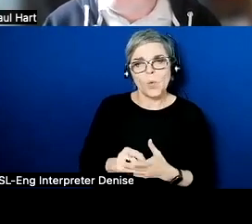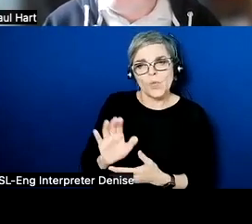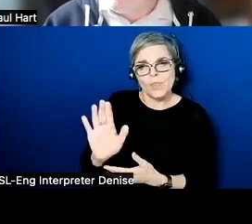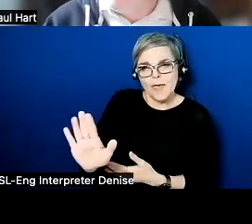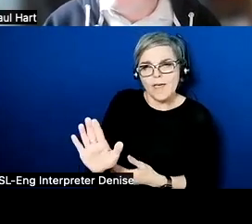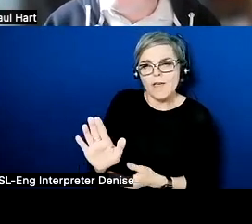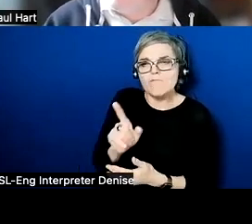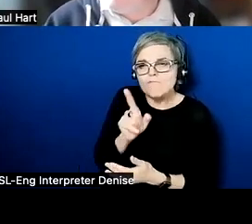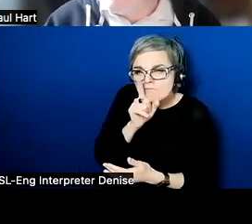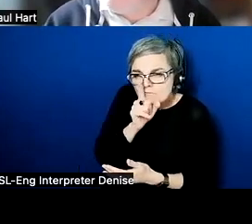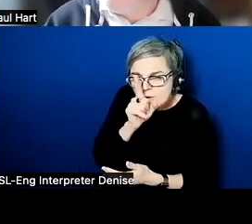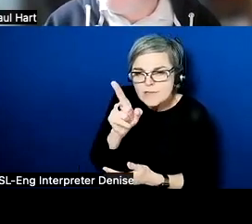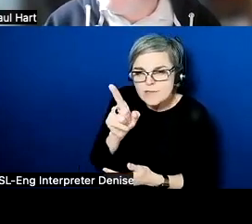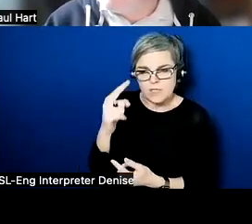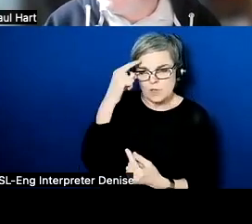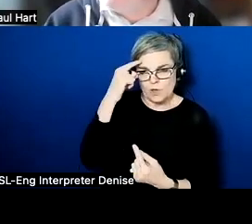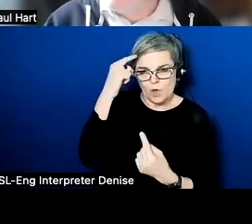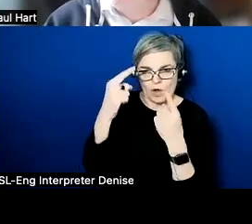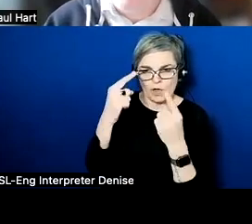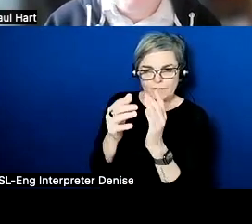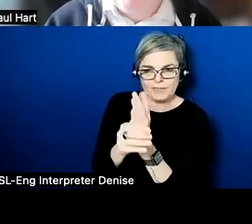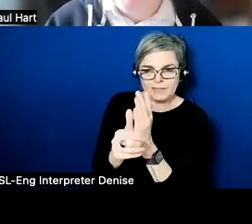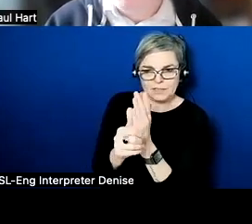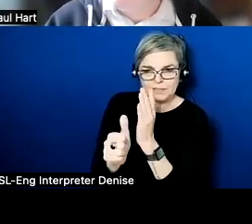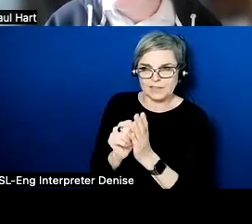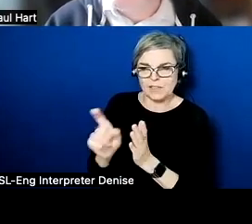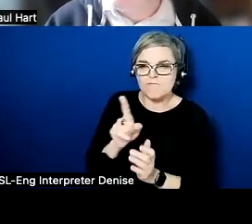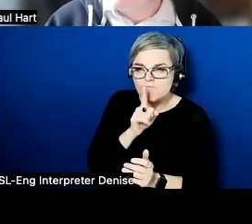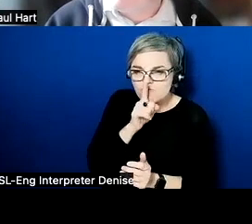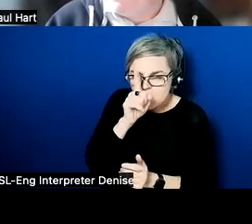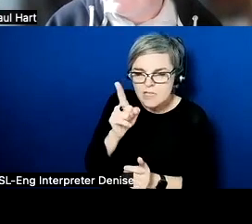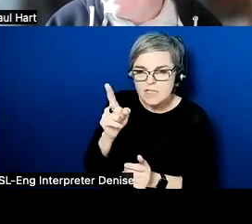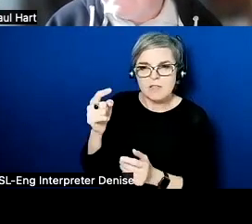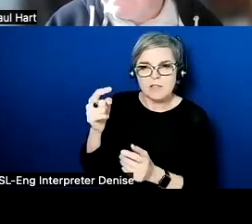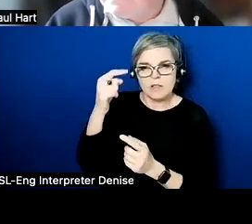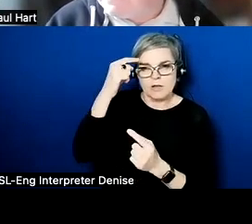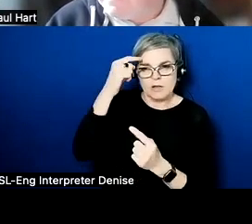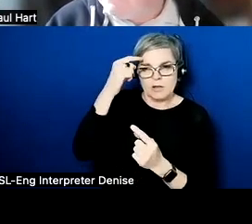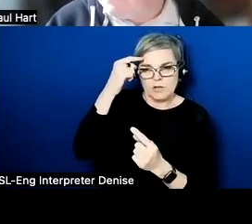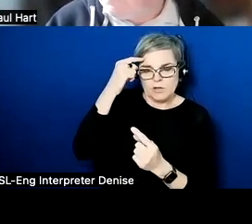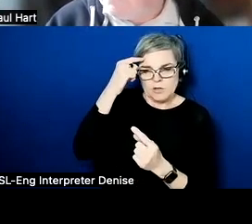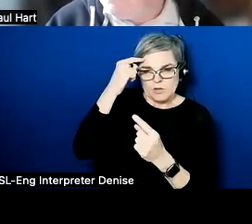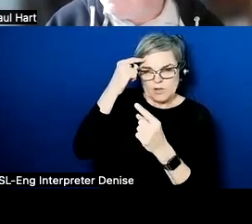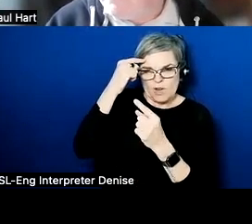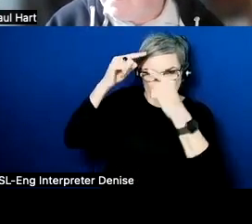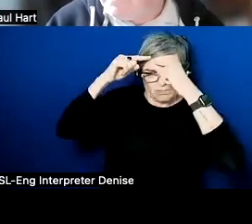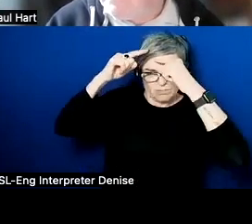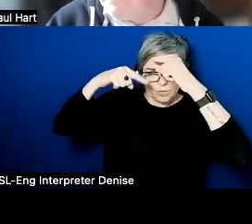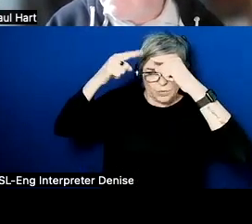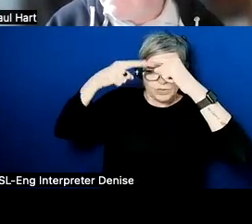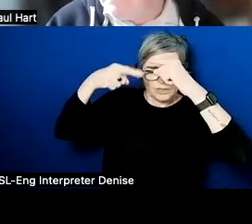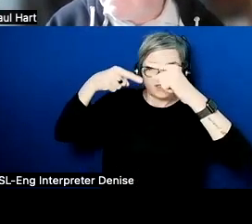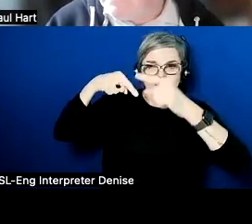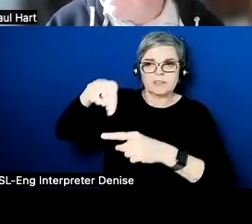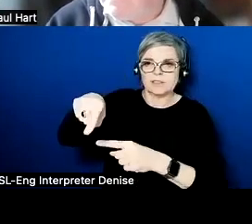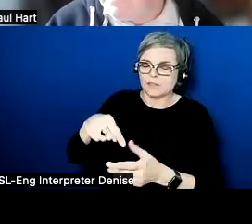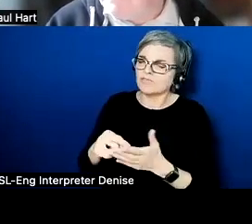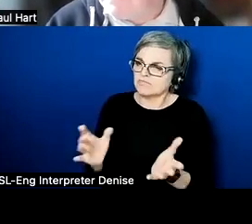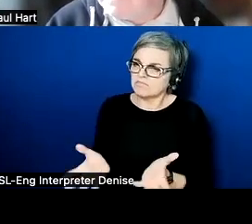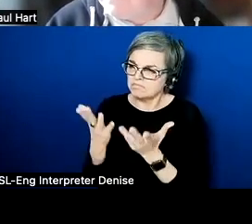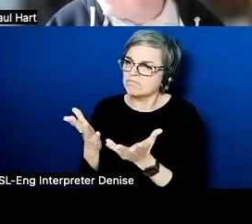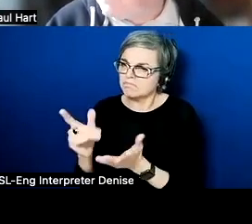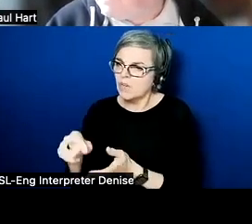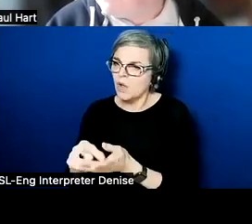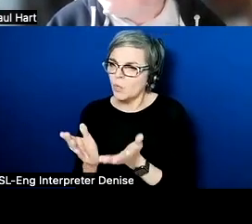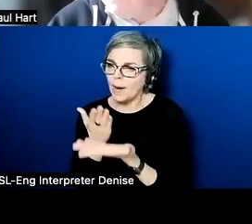the publication. Is my PowerPoint still on the screen? Because if so, if Yes, it's